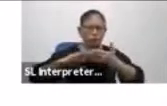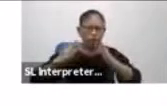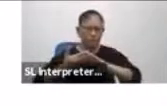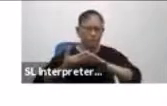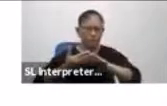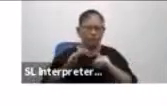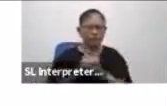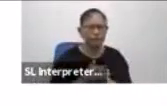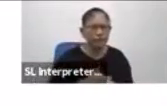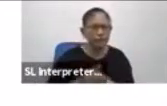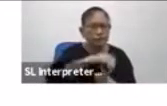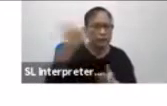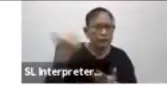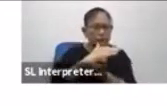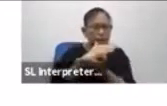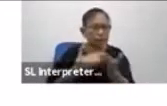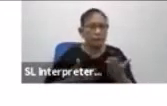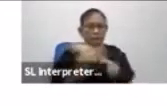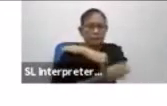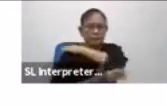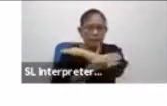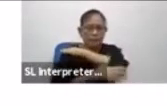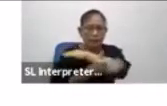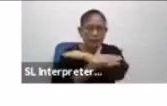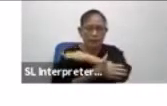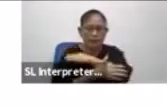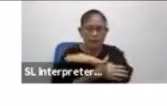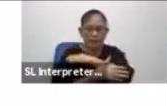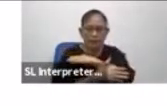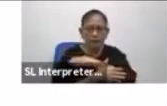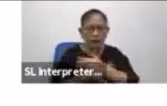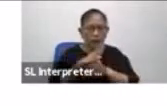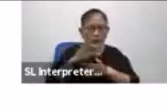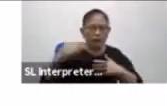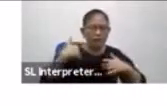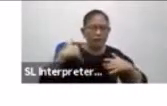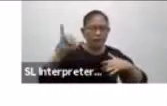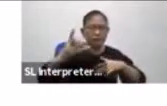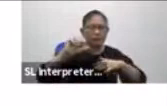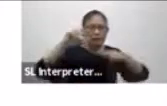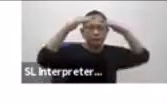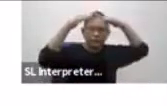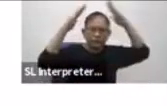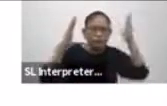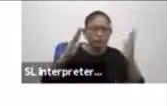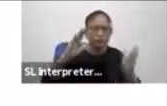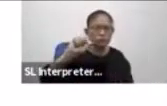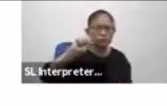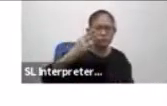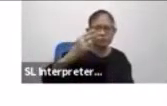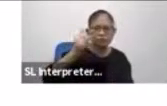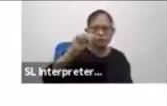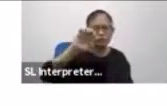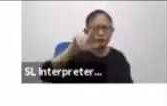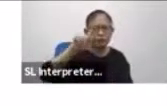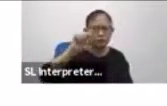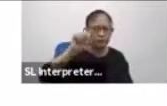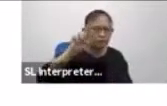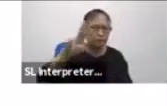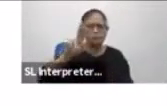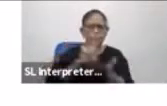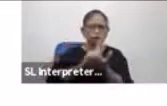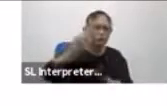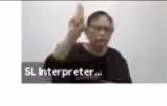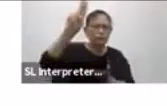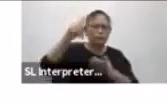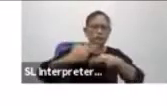few countries are also exploring the concept of creative shelters through partnerships with Airbnb, hotels, or university dorms